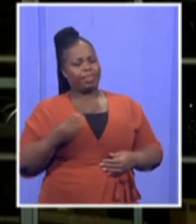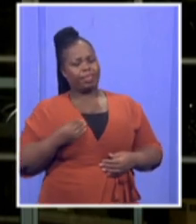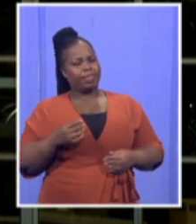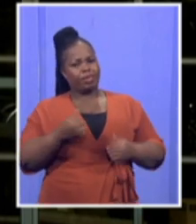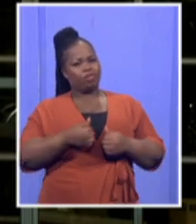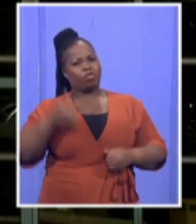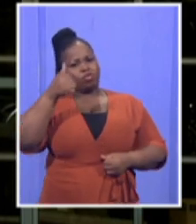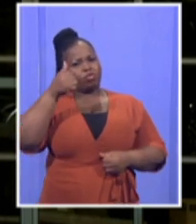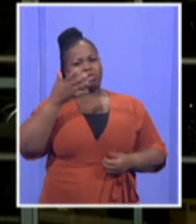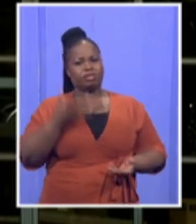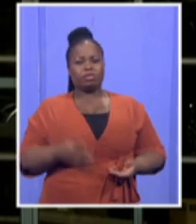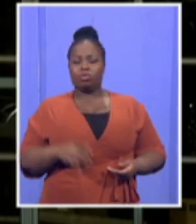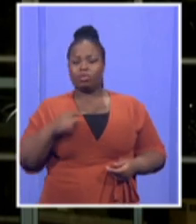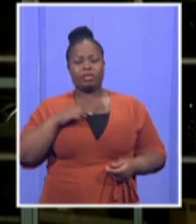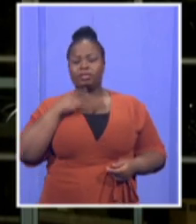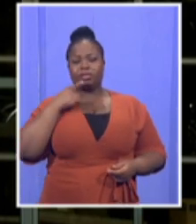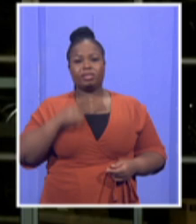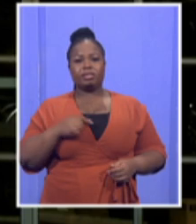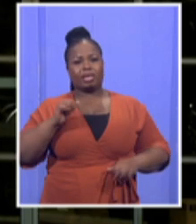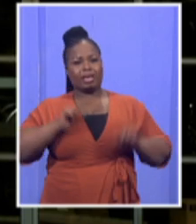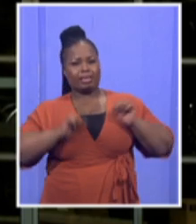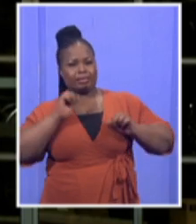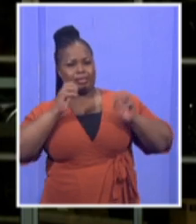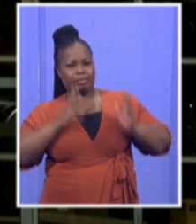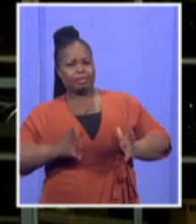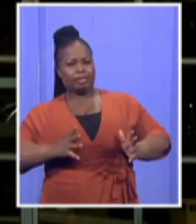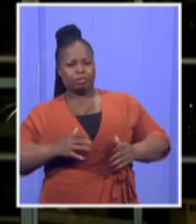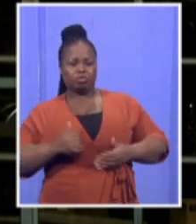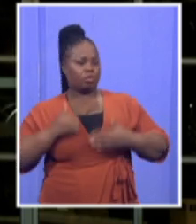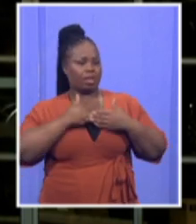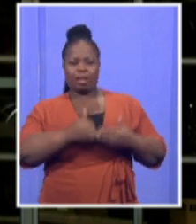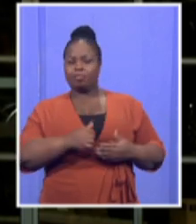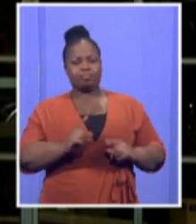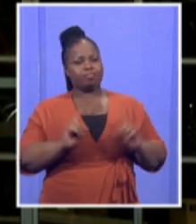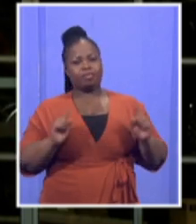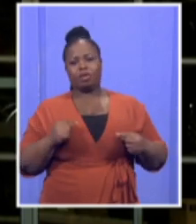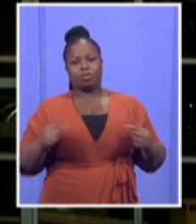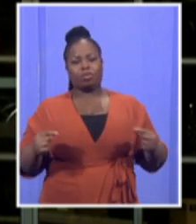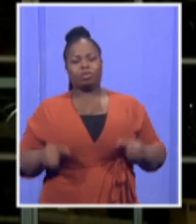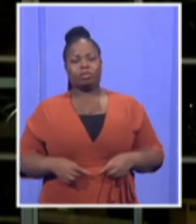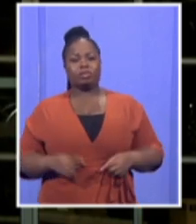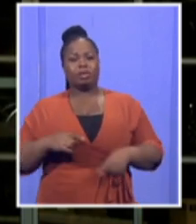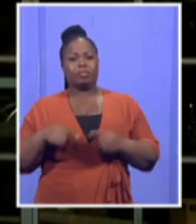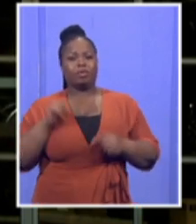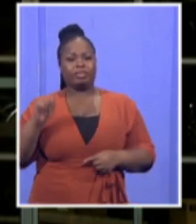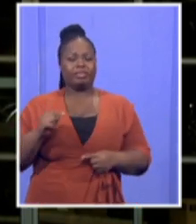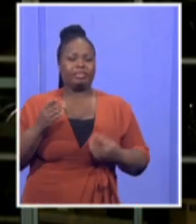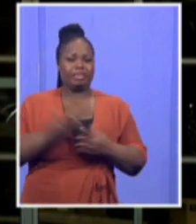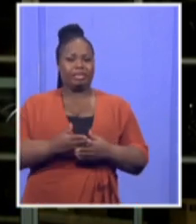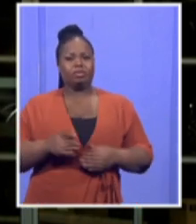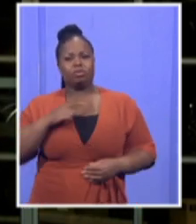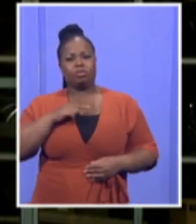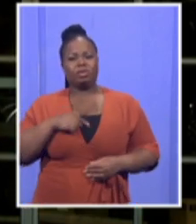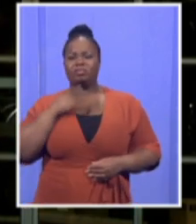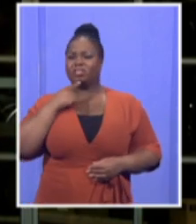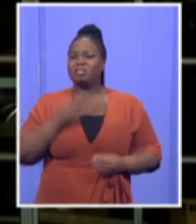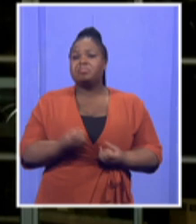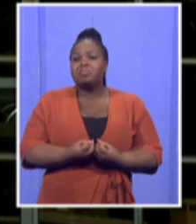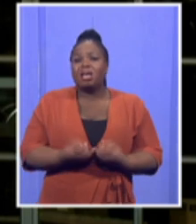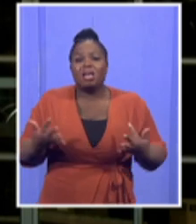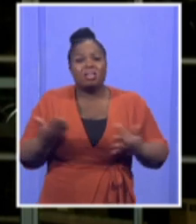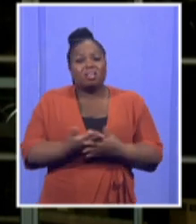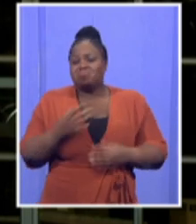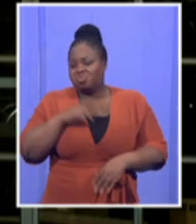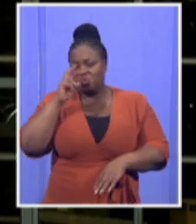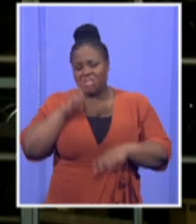authority. She says that she does not need assessors to assist her and to help her with regards to this, and say that she's done many cases. She doesn't need